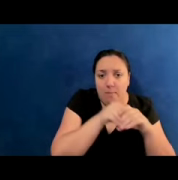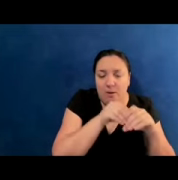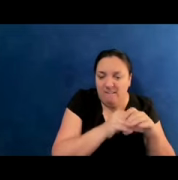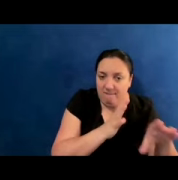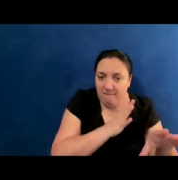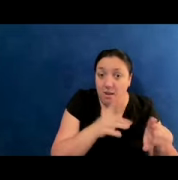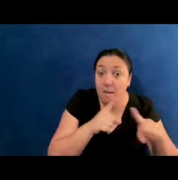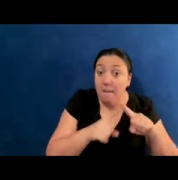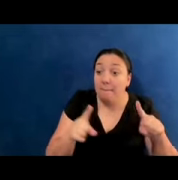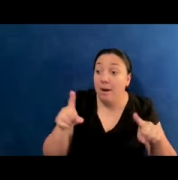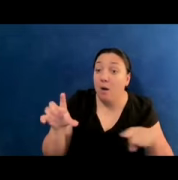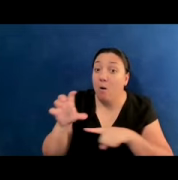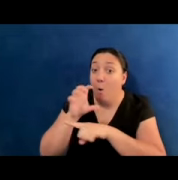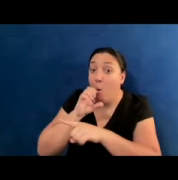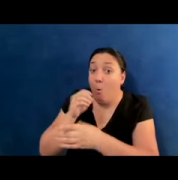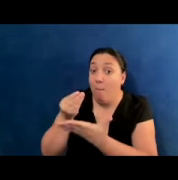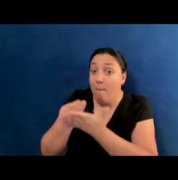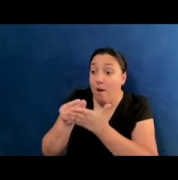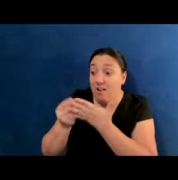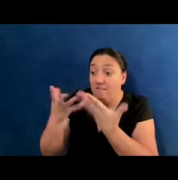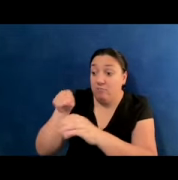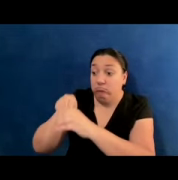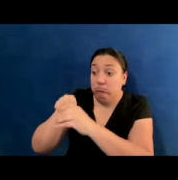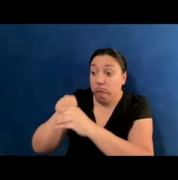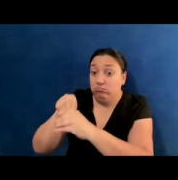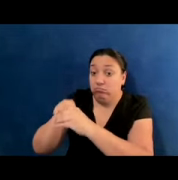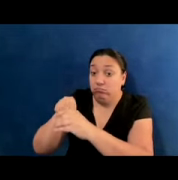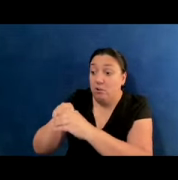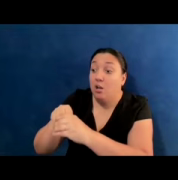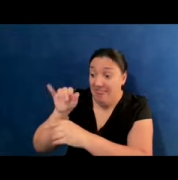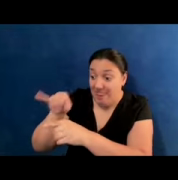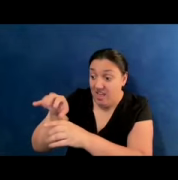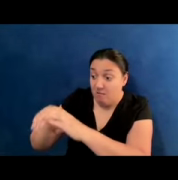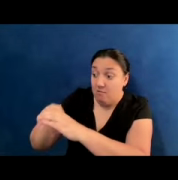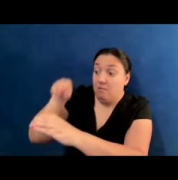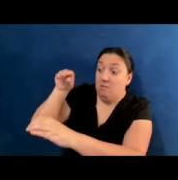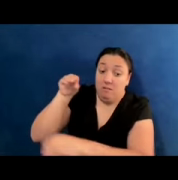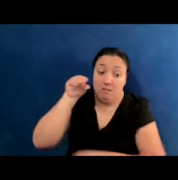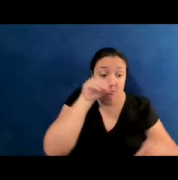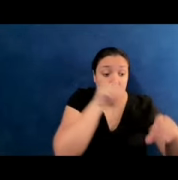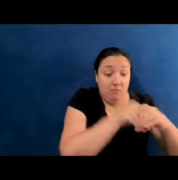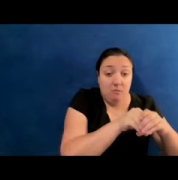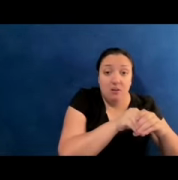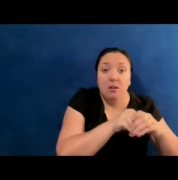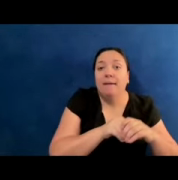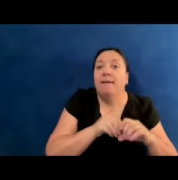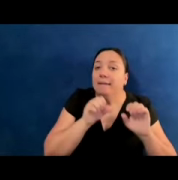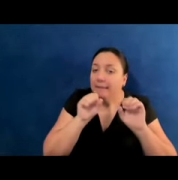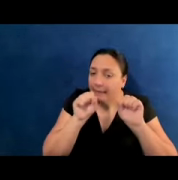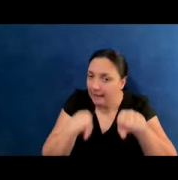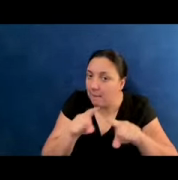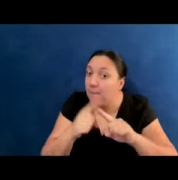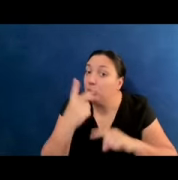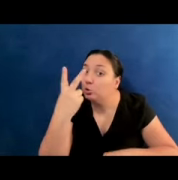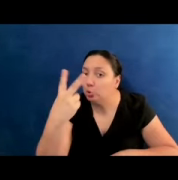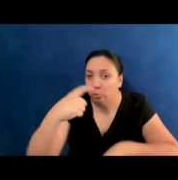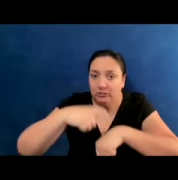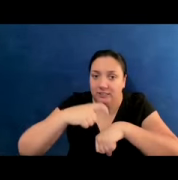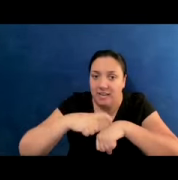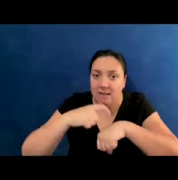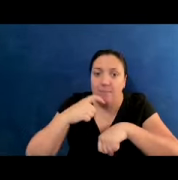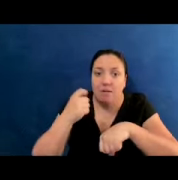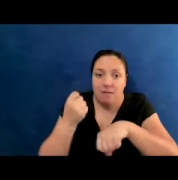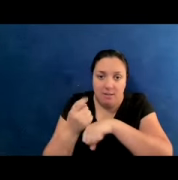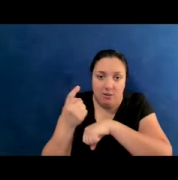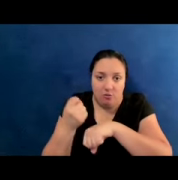out, because of the regulations, you can only do that 2 times per calendar year. And we'll notify you. Congratulations, you moved your money,